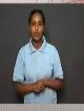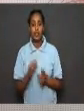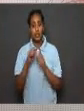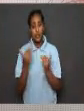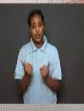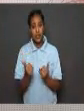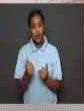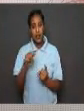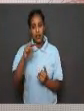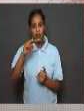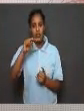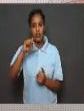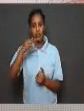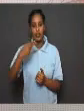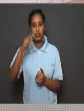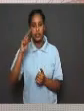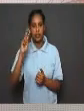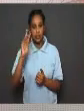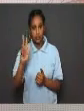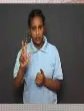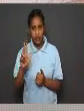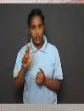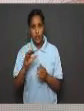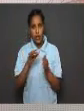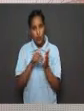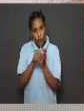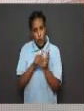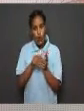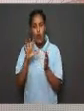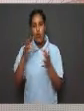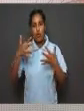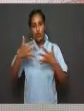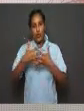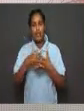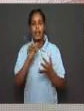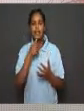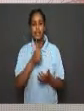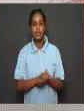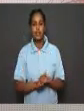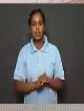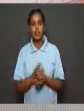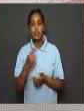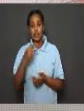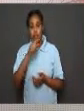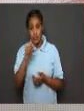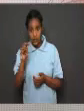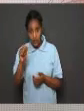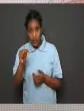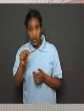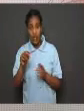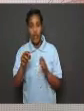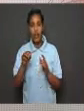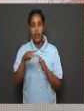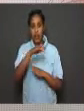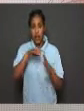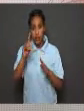Since ammonium ion is a weak conjugate acid, the zinc electrode